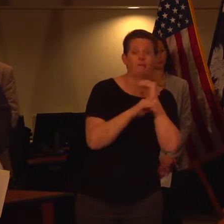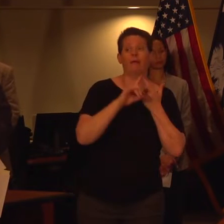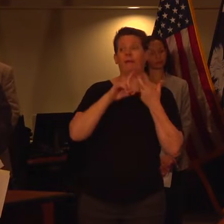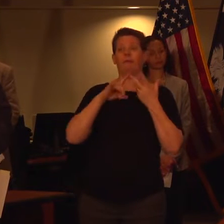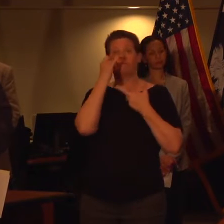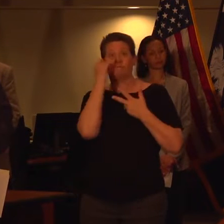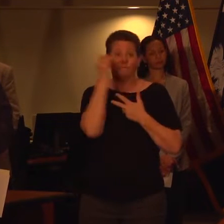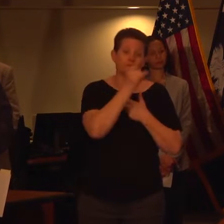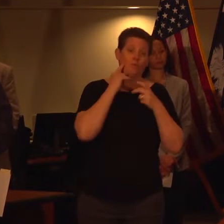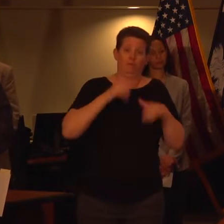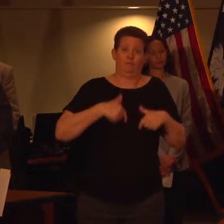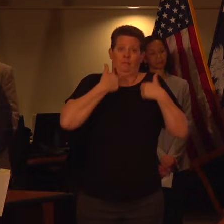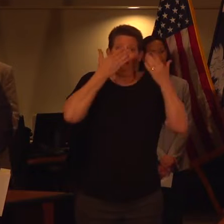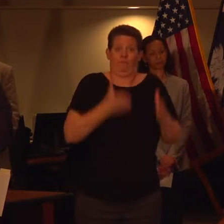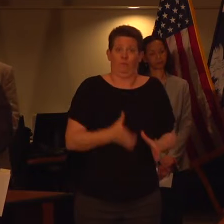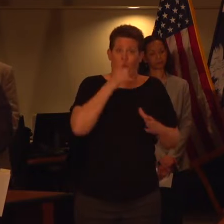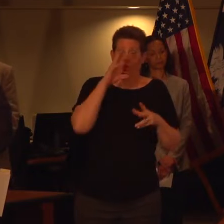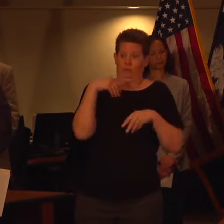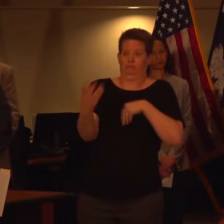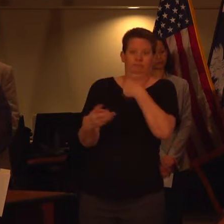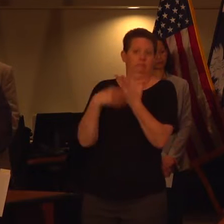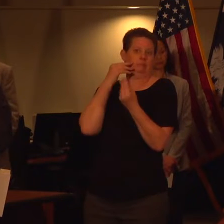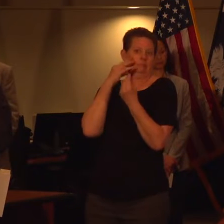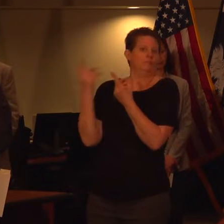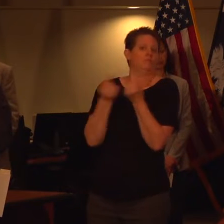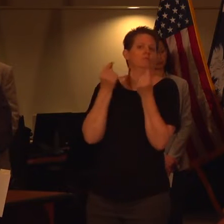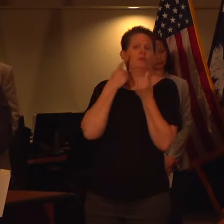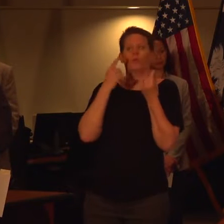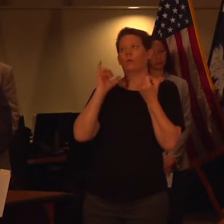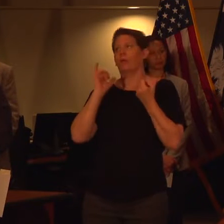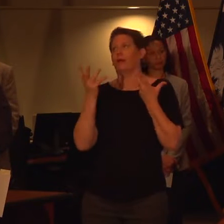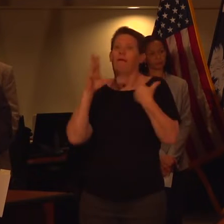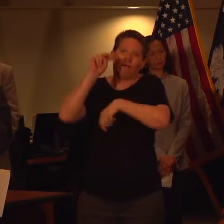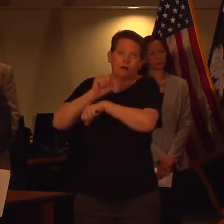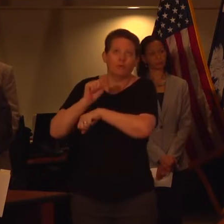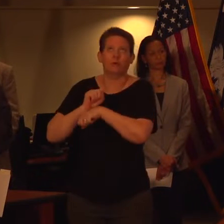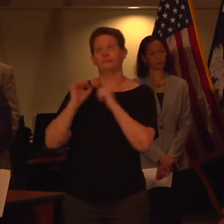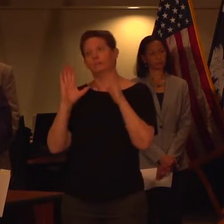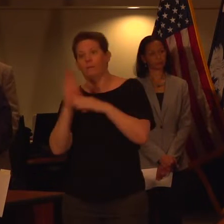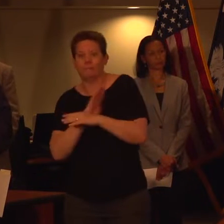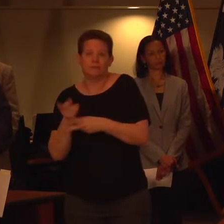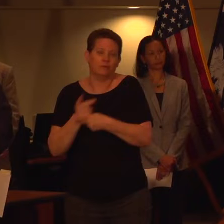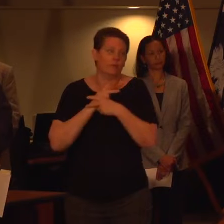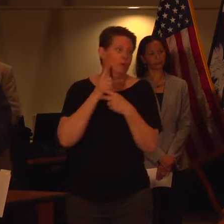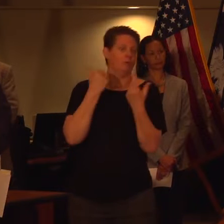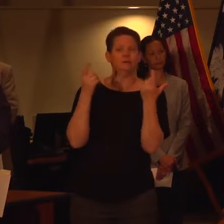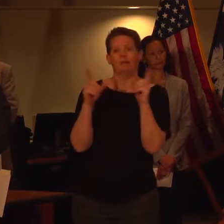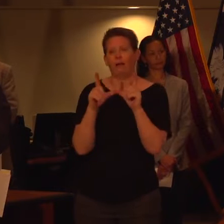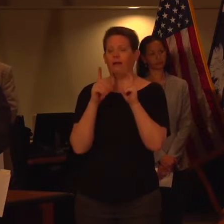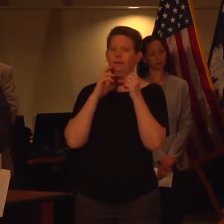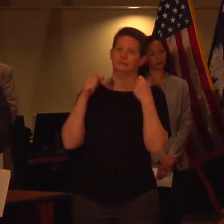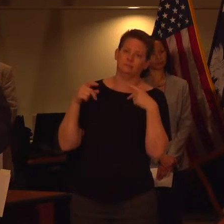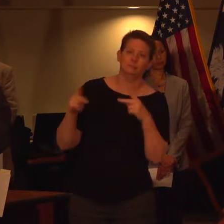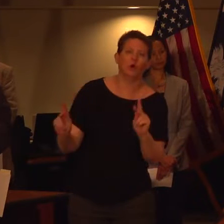to a live person who can direct everyone where to go for unemployment, small business loans, licensing,